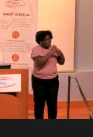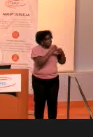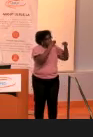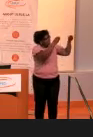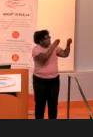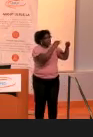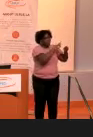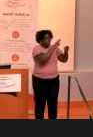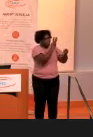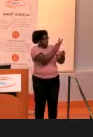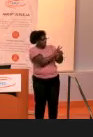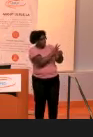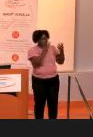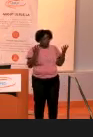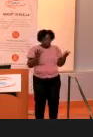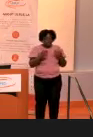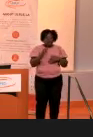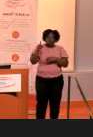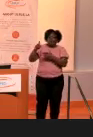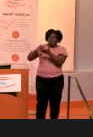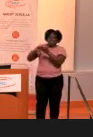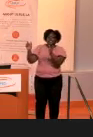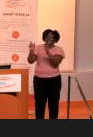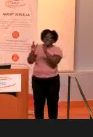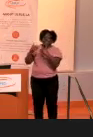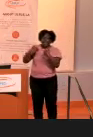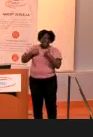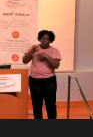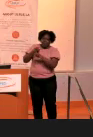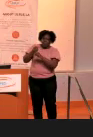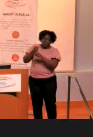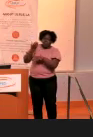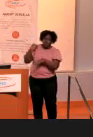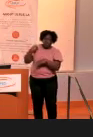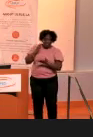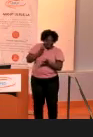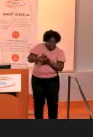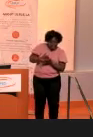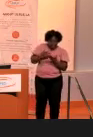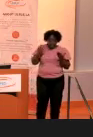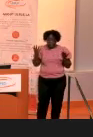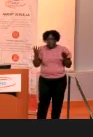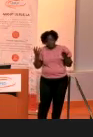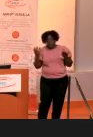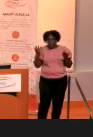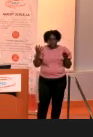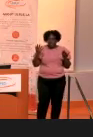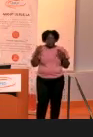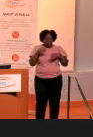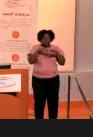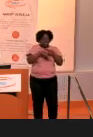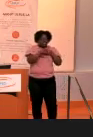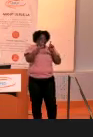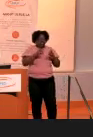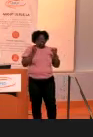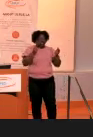And you don't have to stop the medications taking weeks before, so you can come and enter the trial